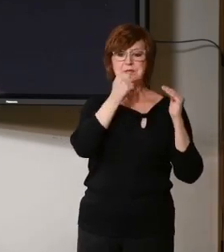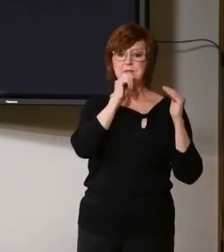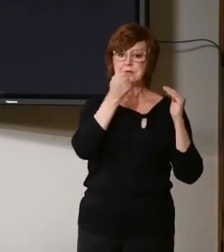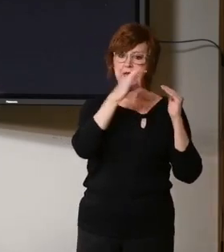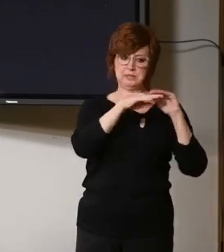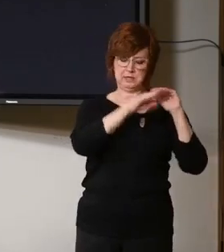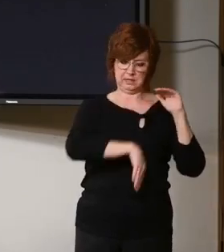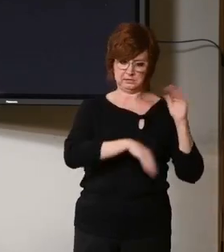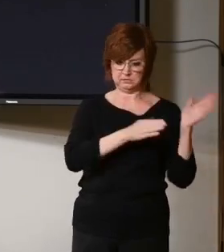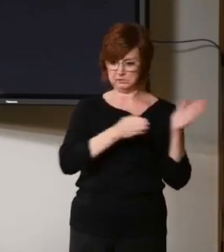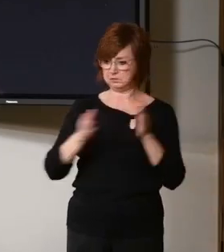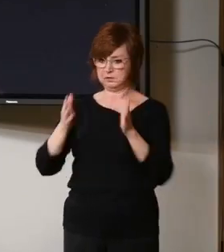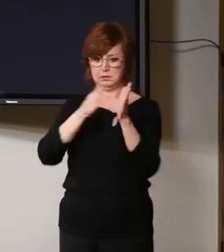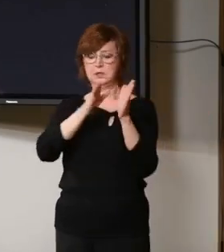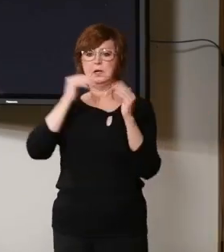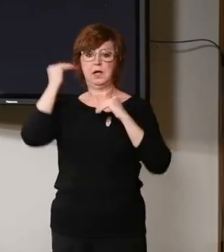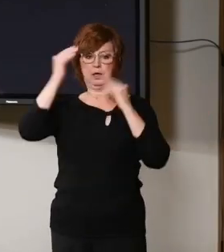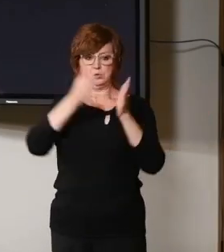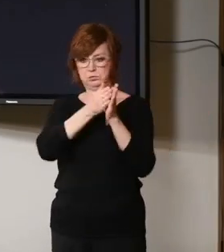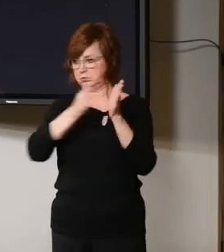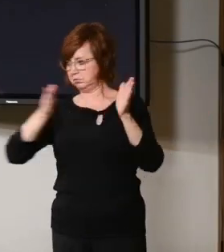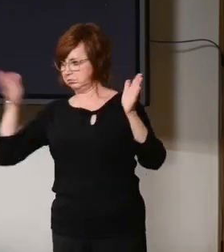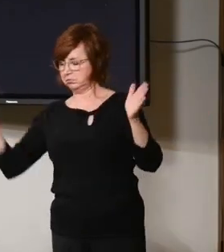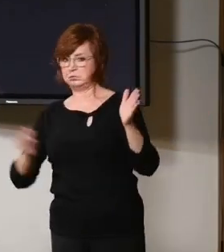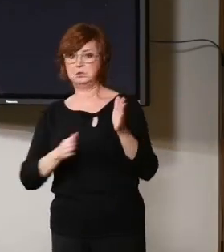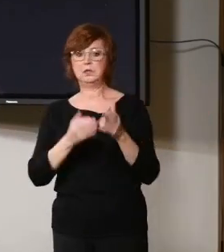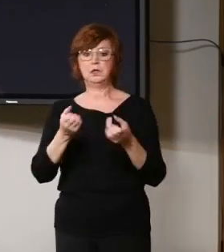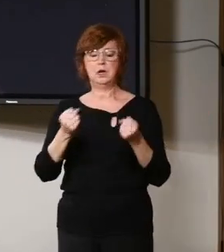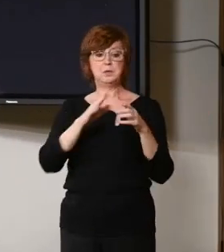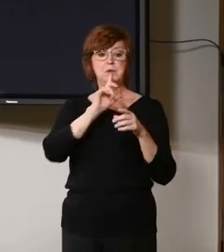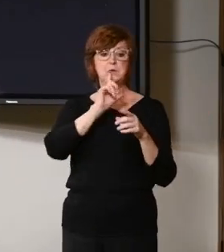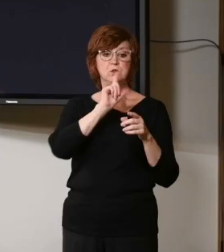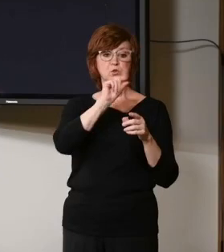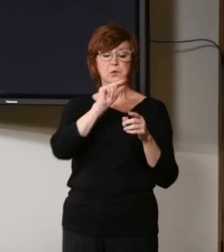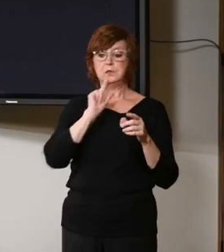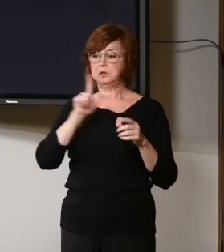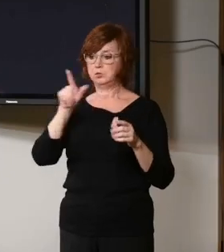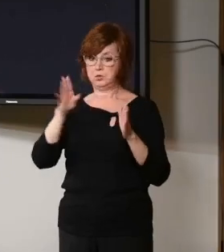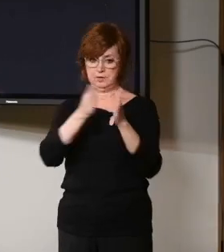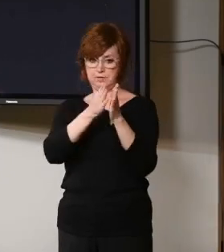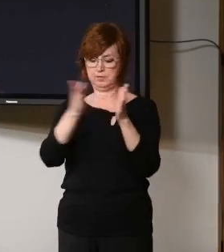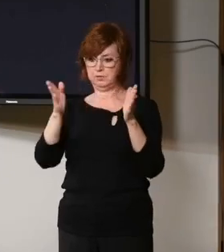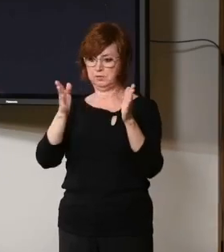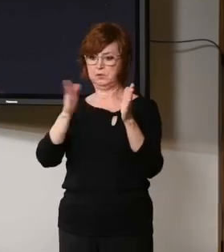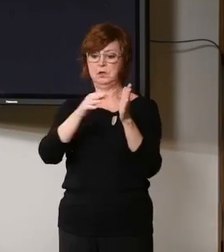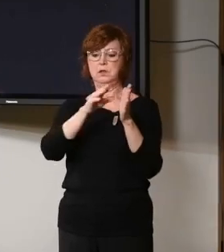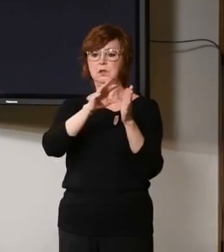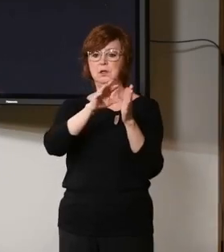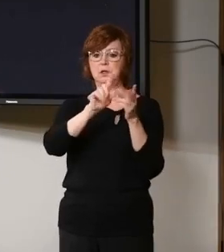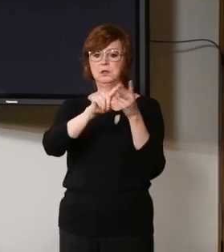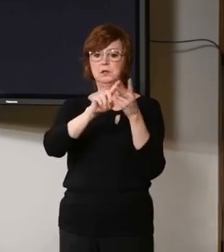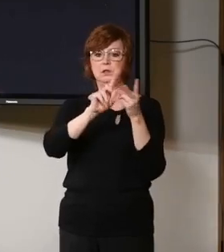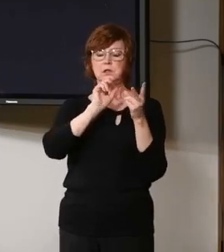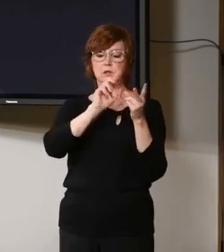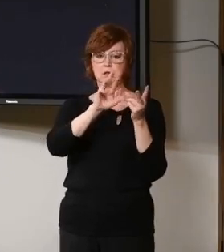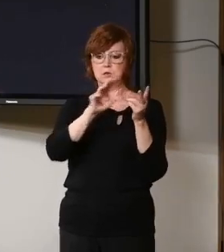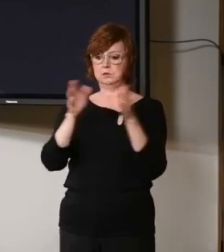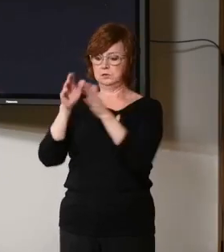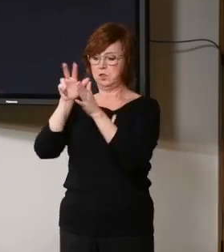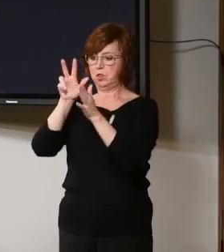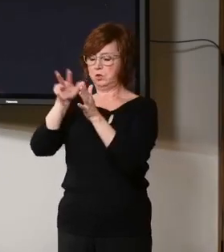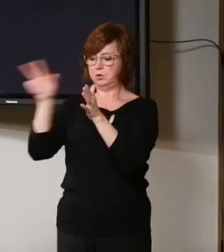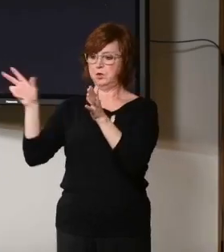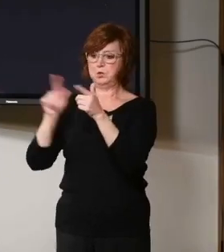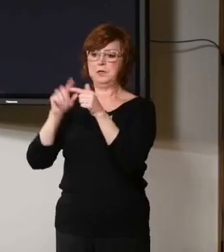age. The rest are adults, including 49 cases in the 20 to 24 age range, 33 in the 45 to 64 age